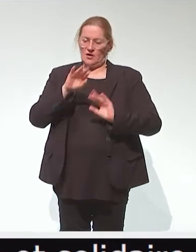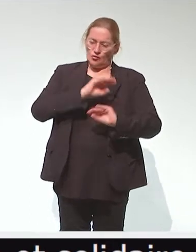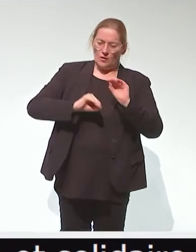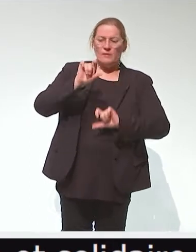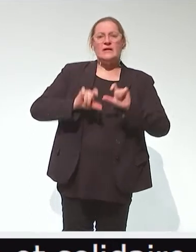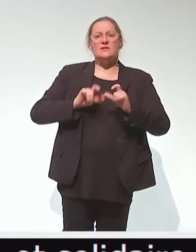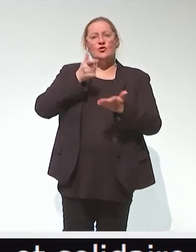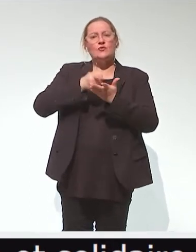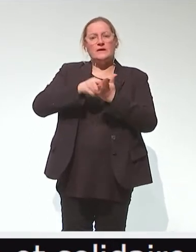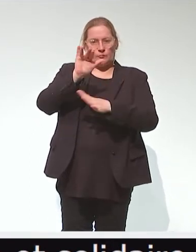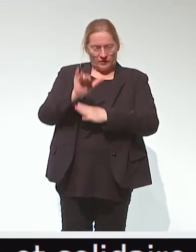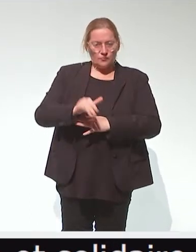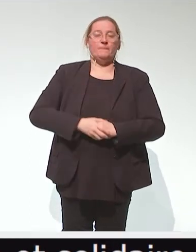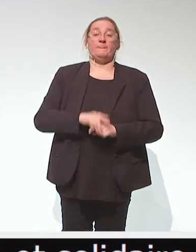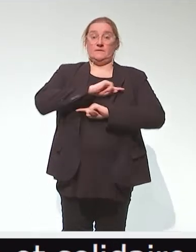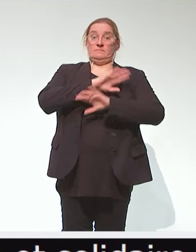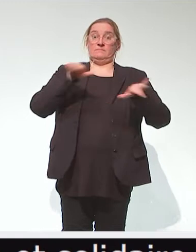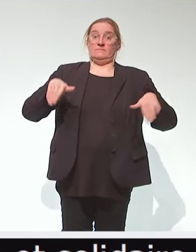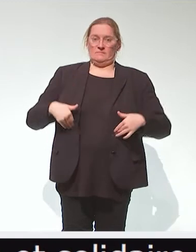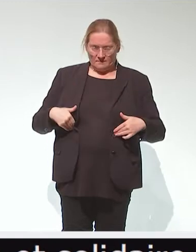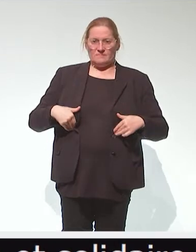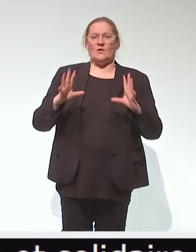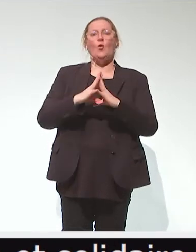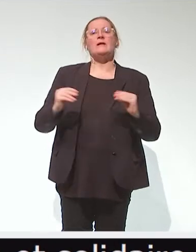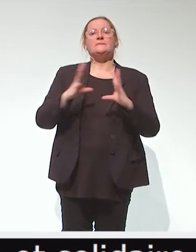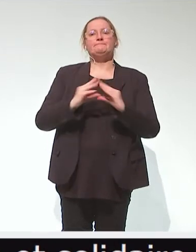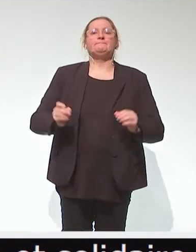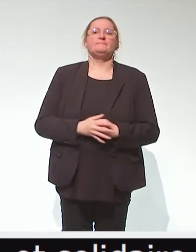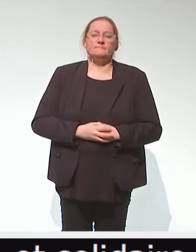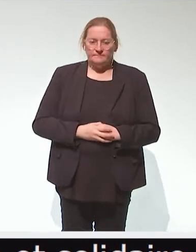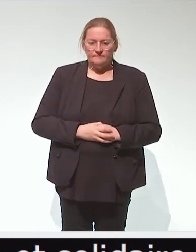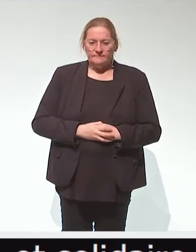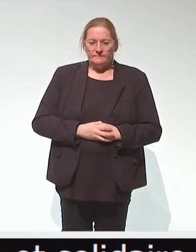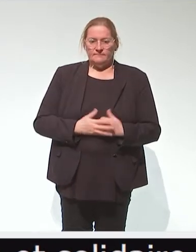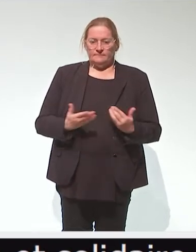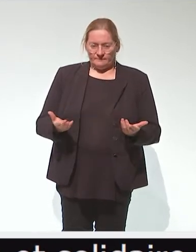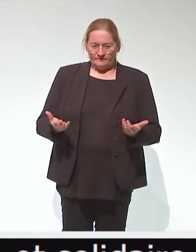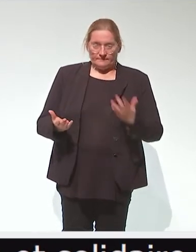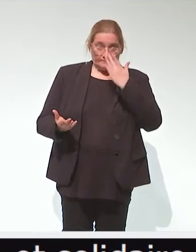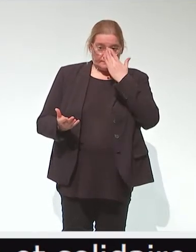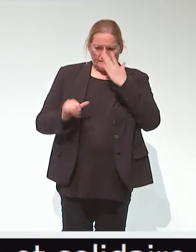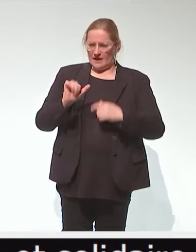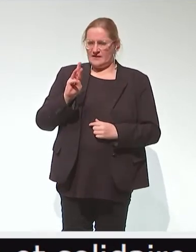Social Affairs, Healthcare and Consumer Protection in Austria. And for Romania,